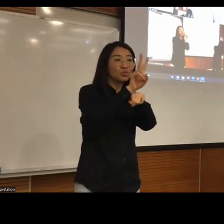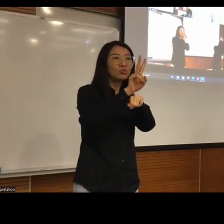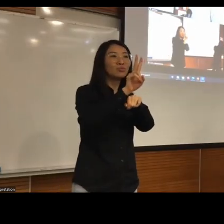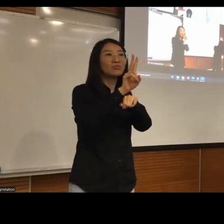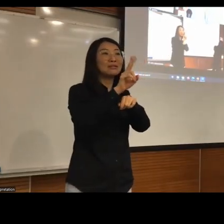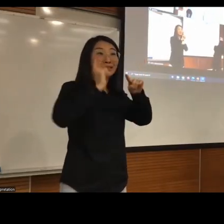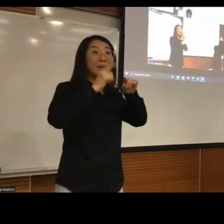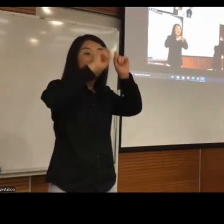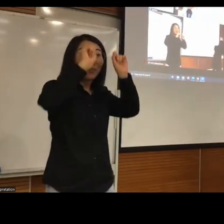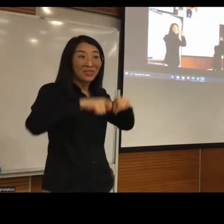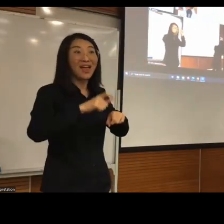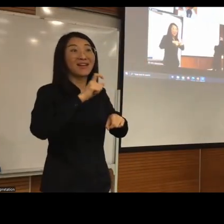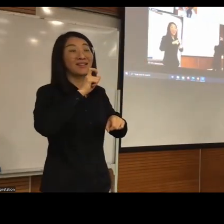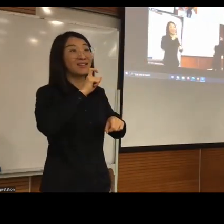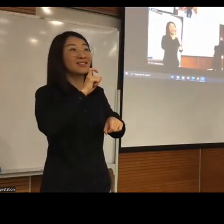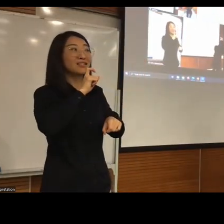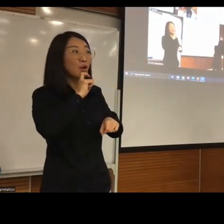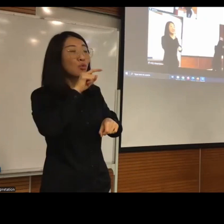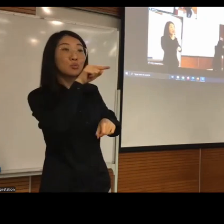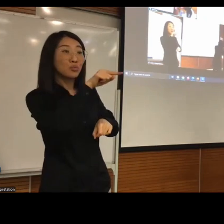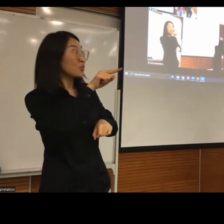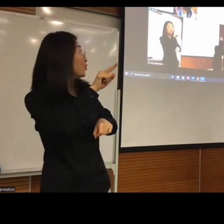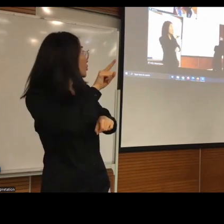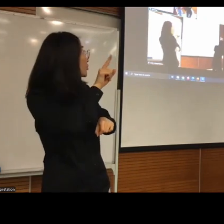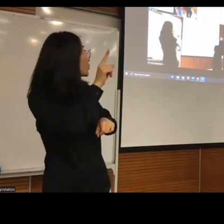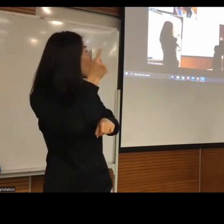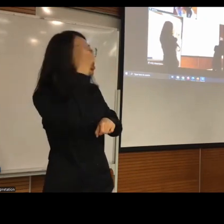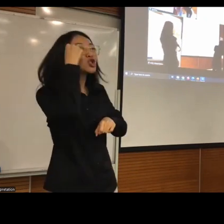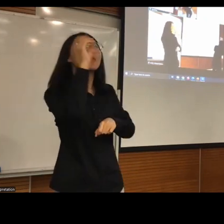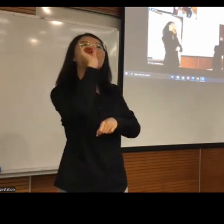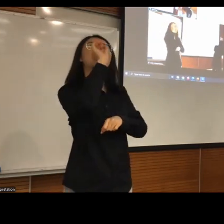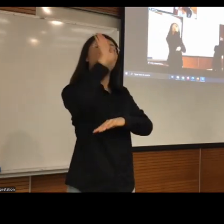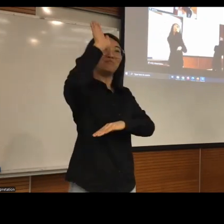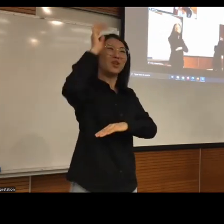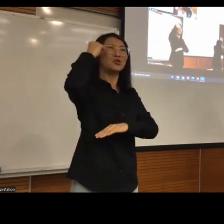Piao really wanted to get an answer to the question eagerly.